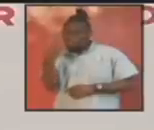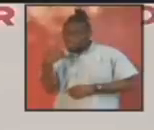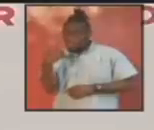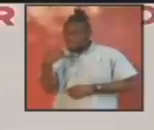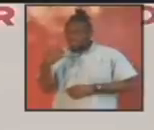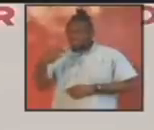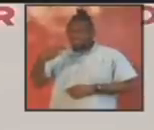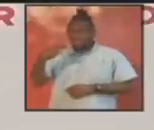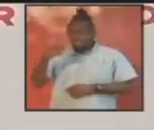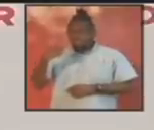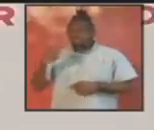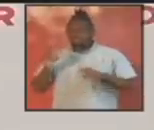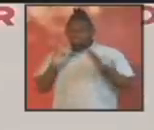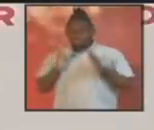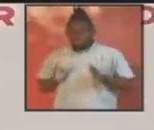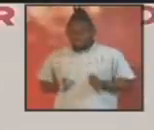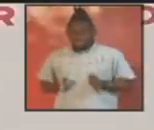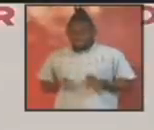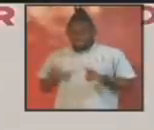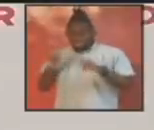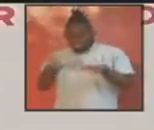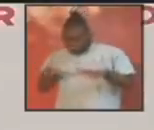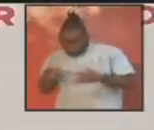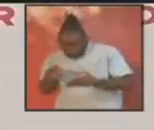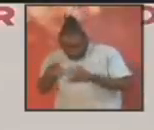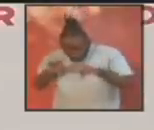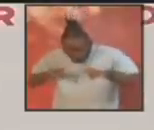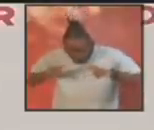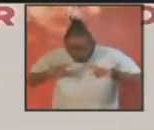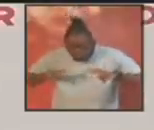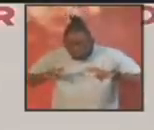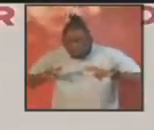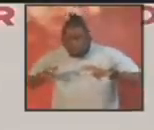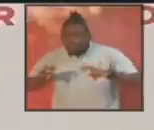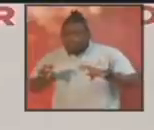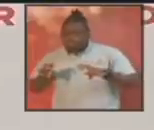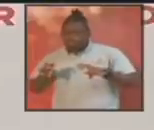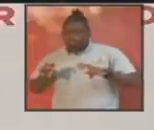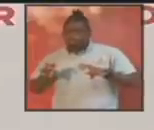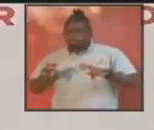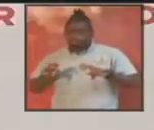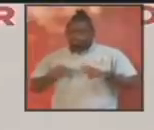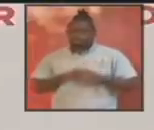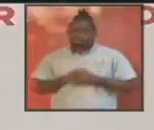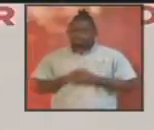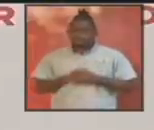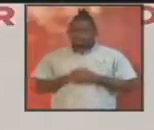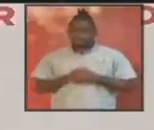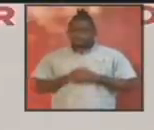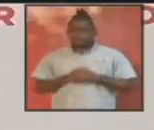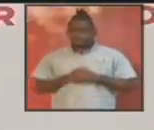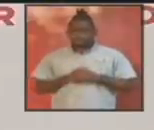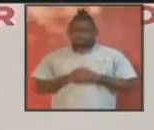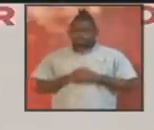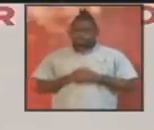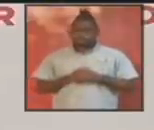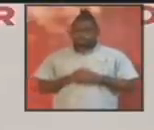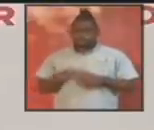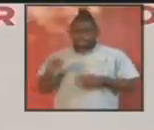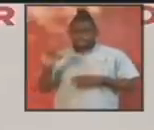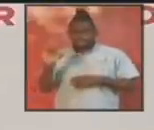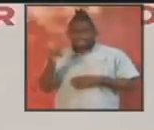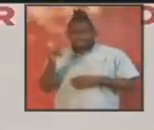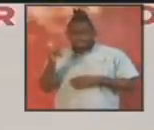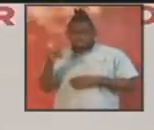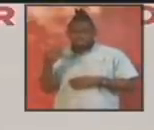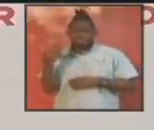Lab, and having done a necropsy on that animal, it would have been highly suggestive of yellow fever.